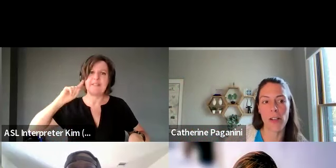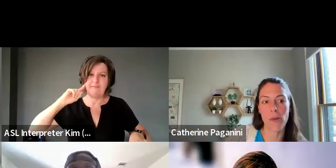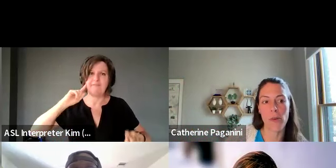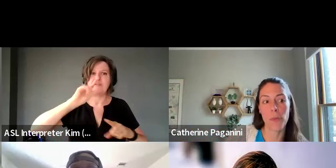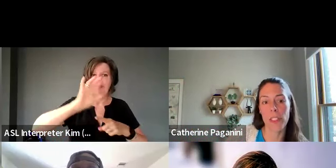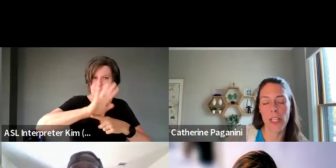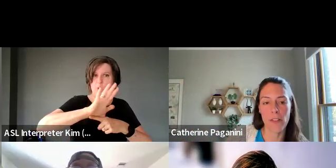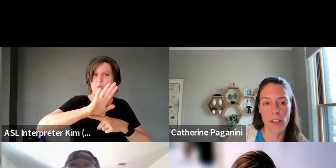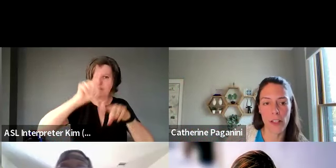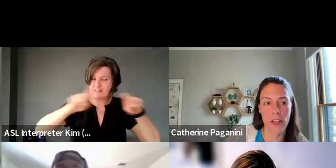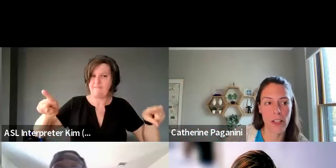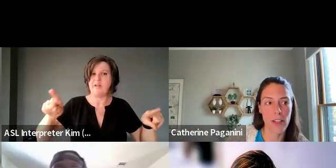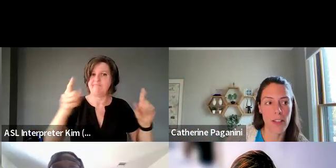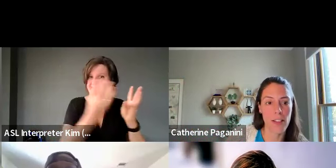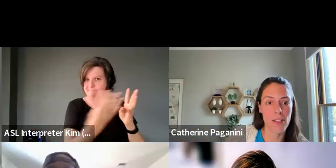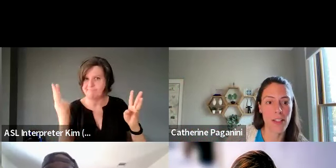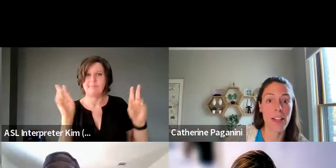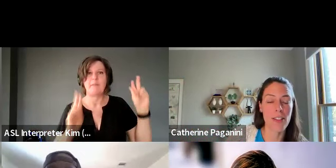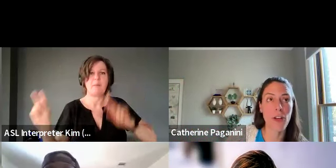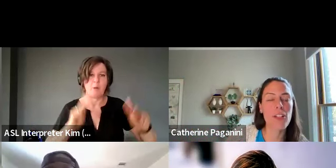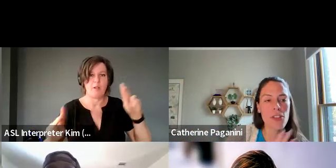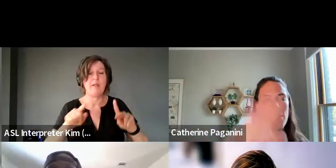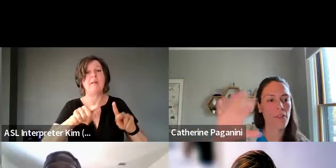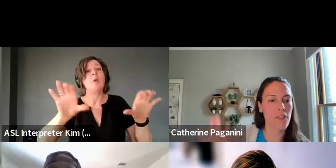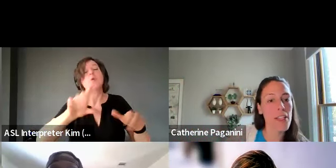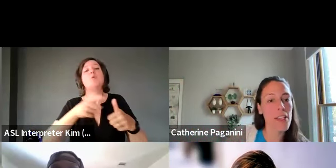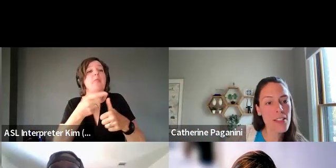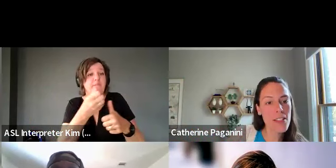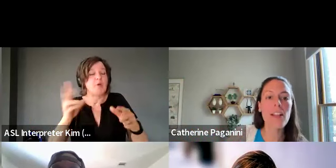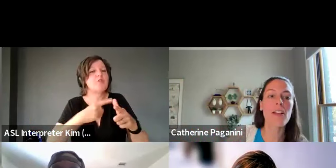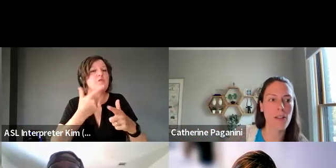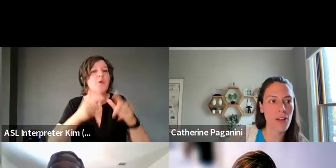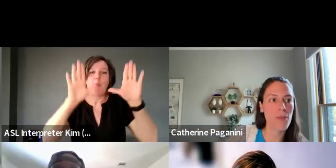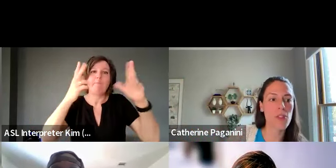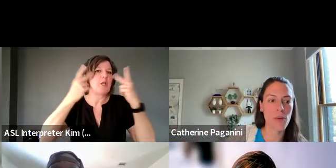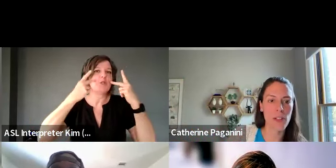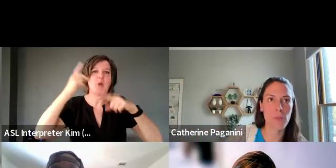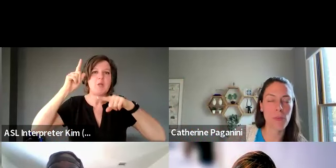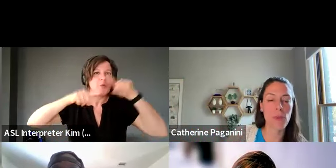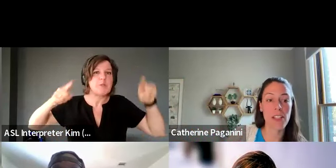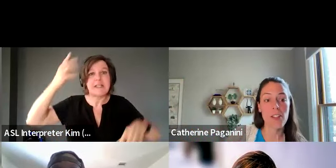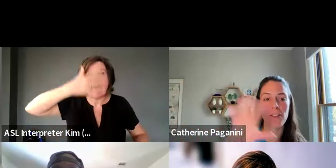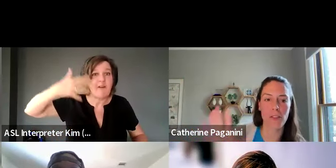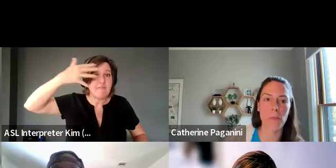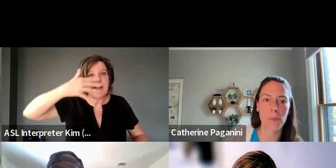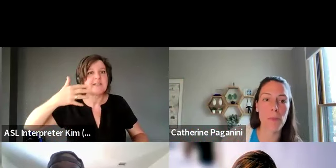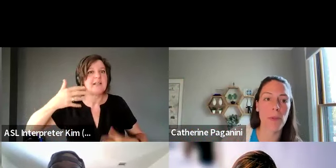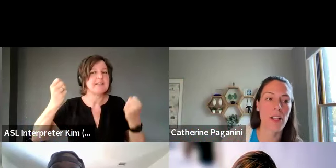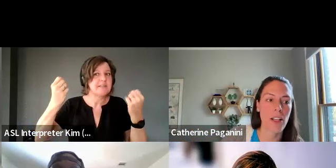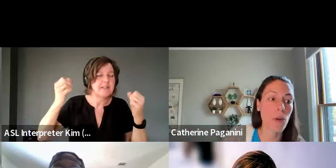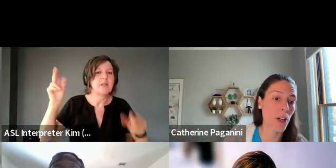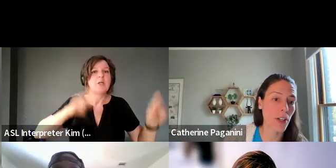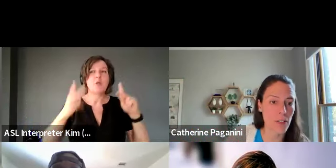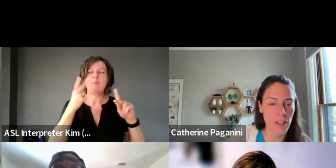then, but yeah, it's great to see different faces. So people see there are different